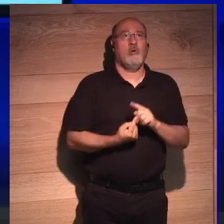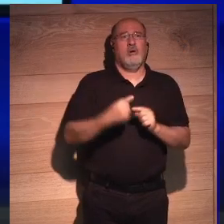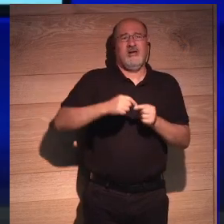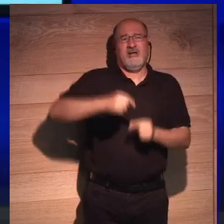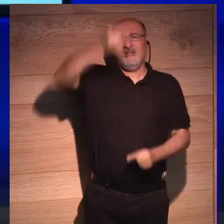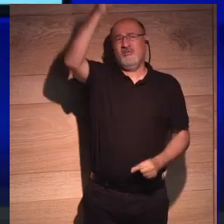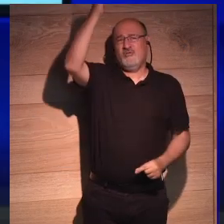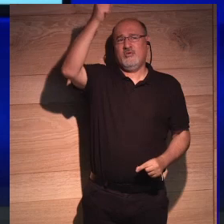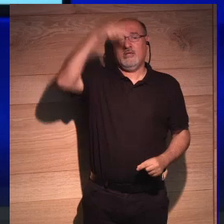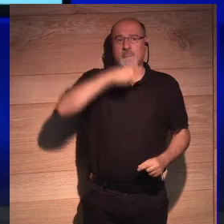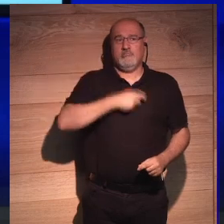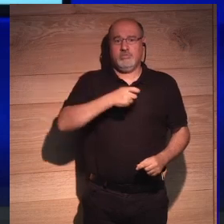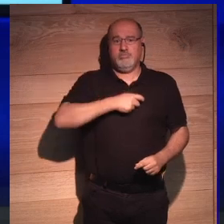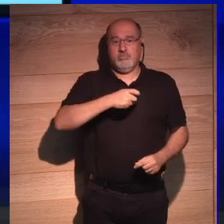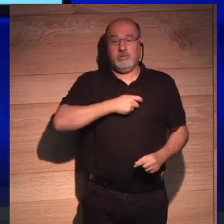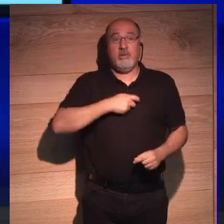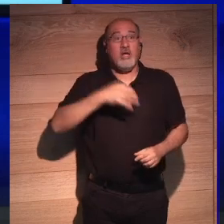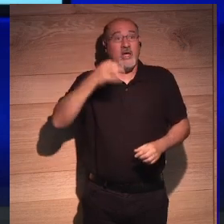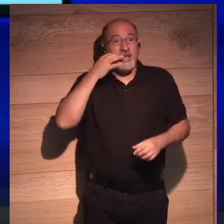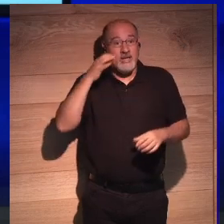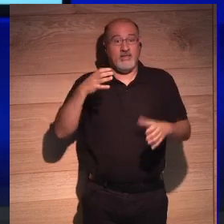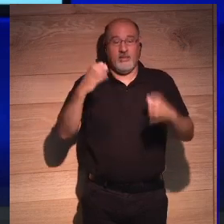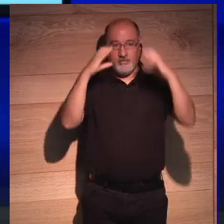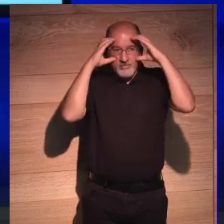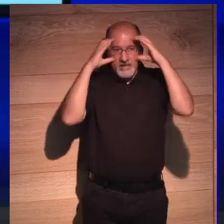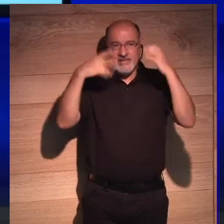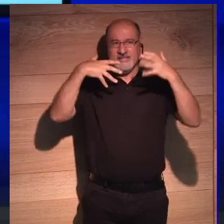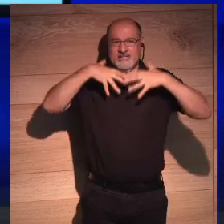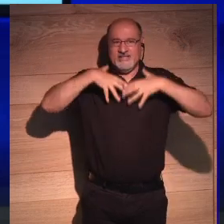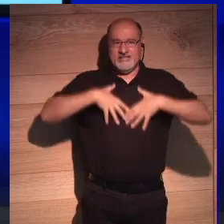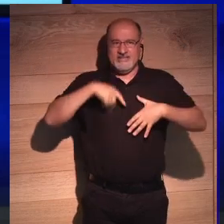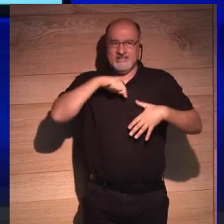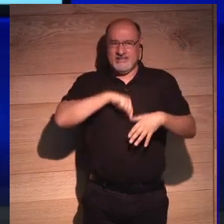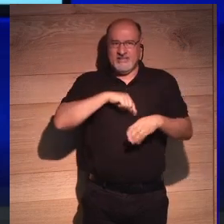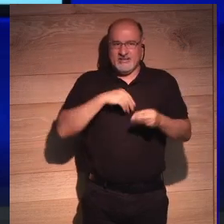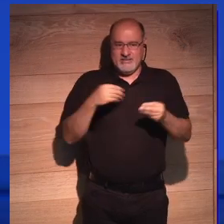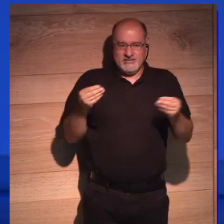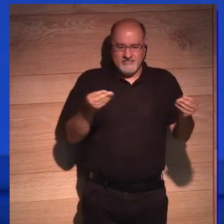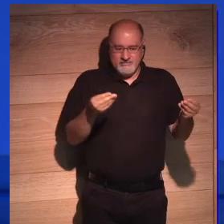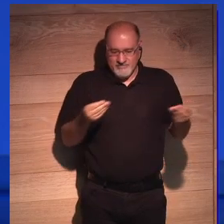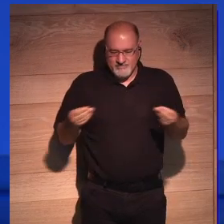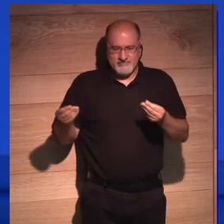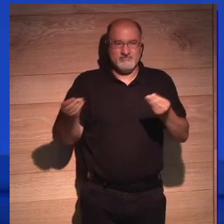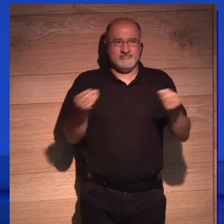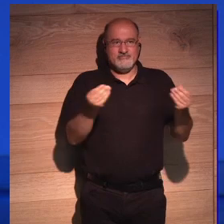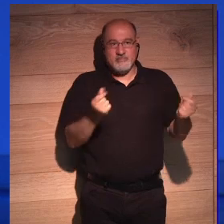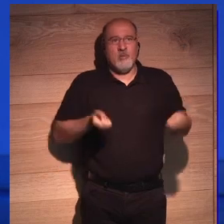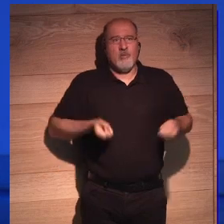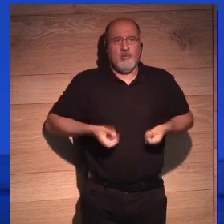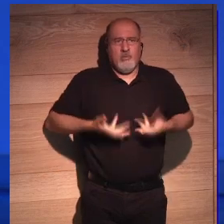is you still feel a kind of an echo of those physiological reactions. That sense is still